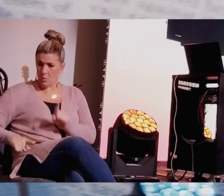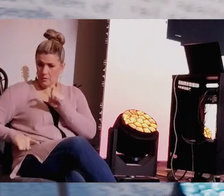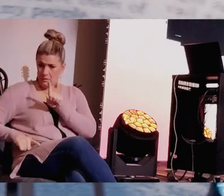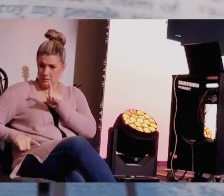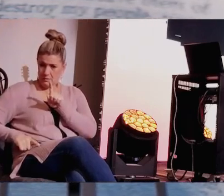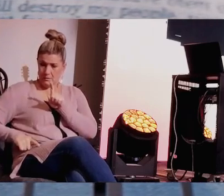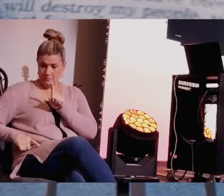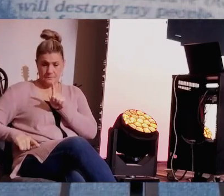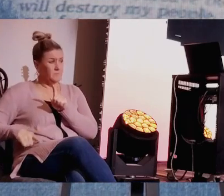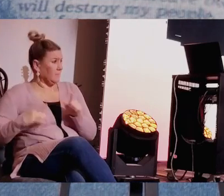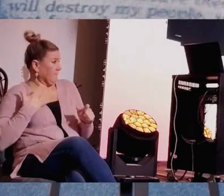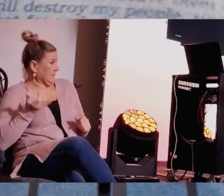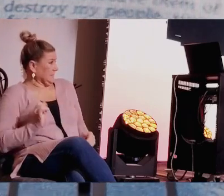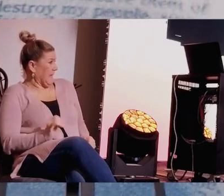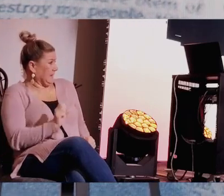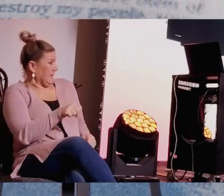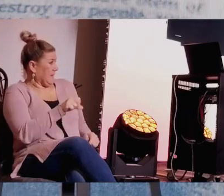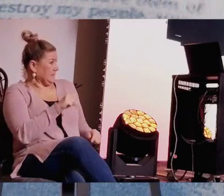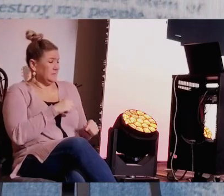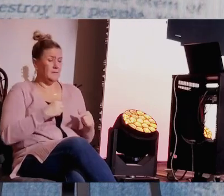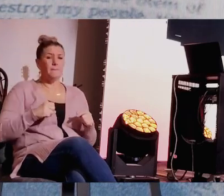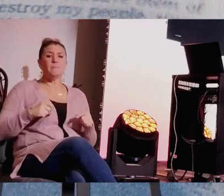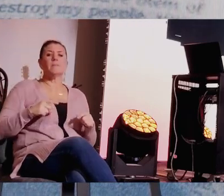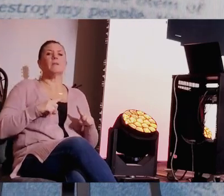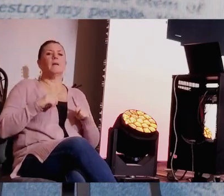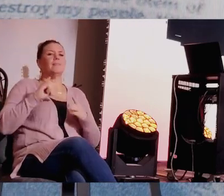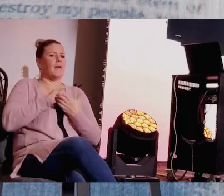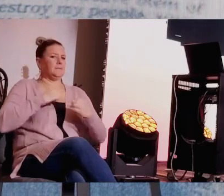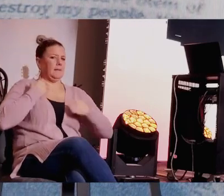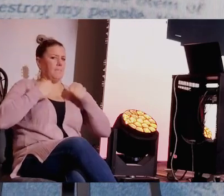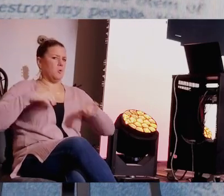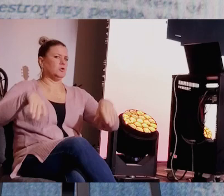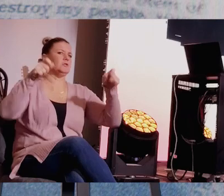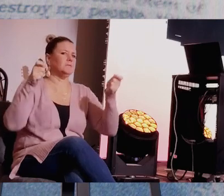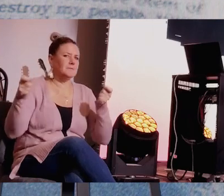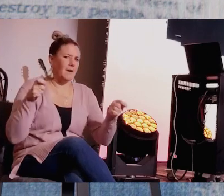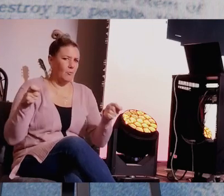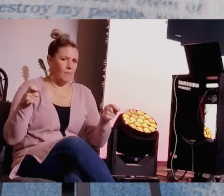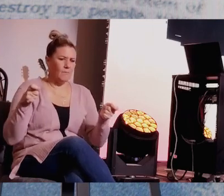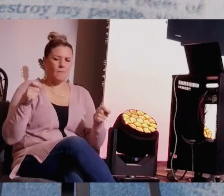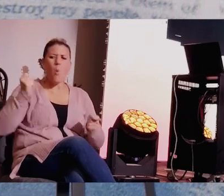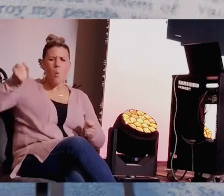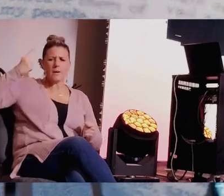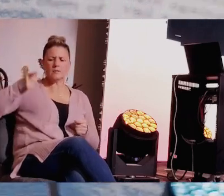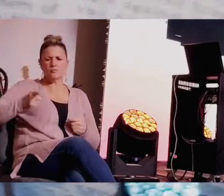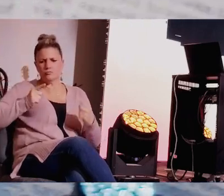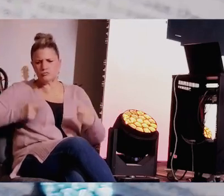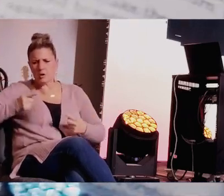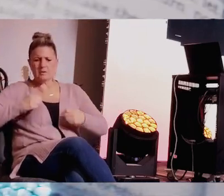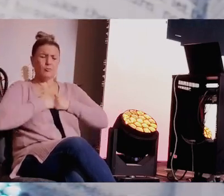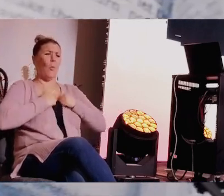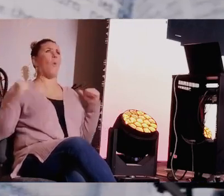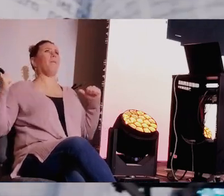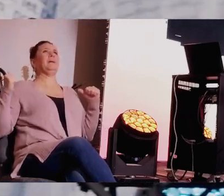it feels like it is. It's the emotions, right? I get it. You're struggling. You're open.